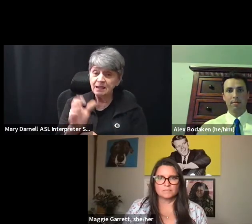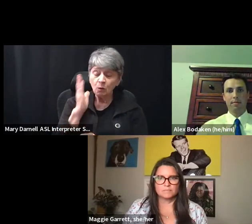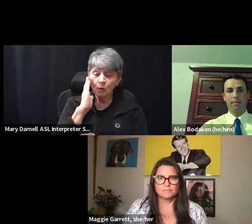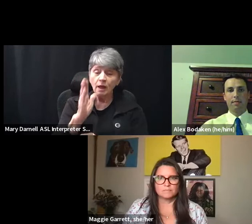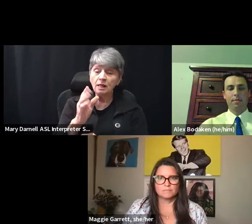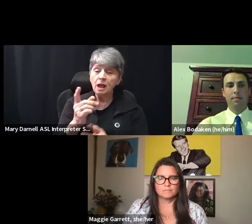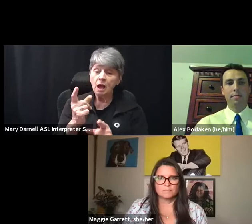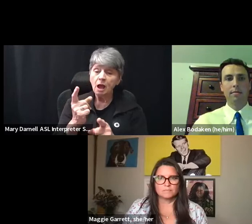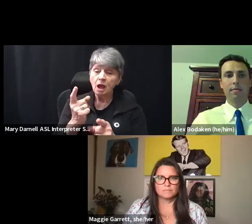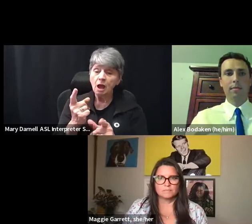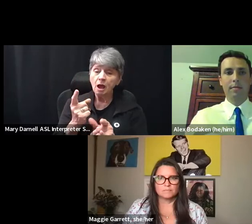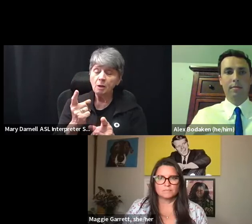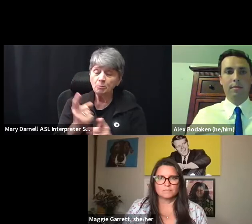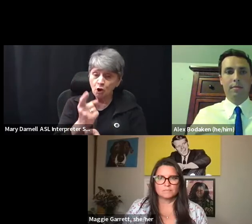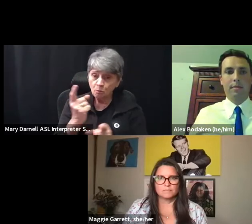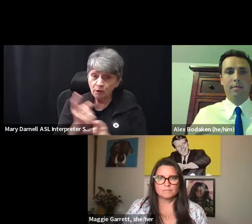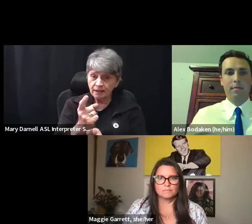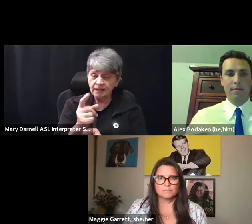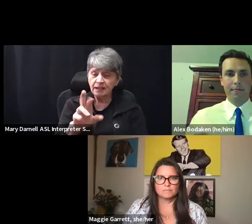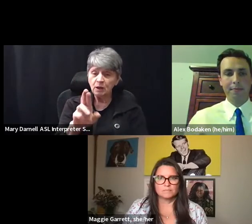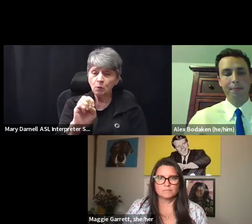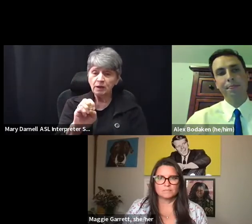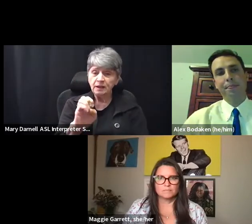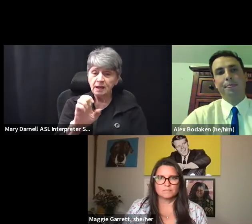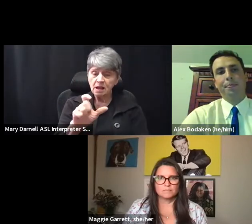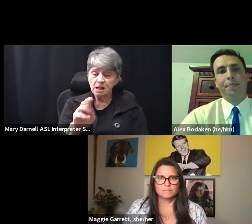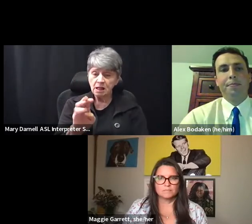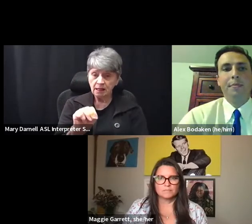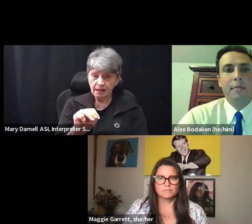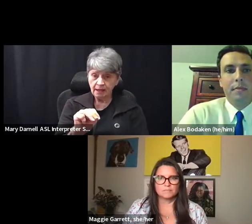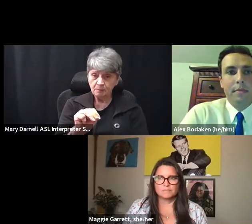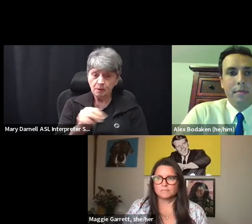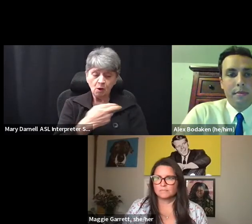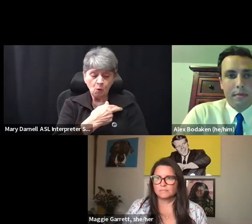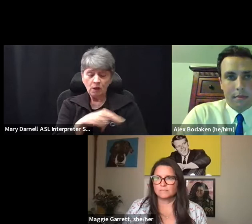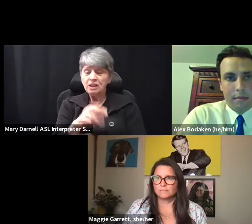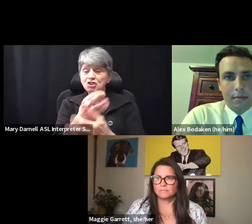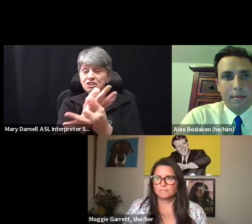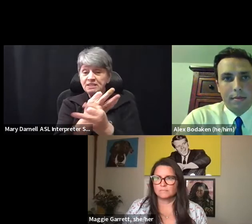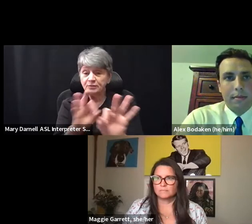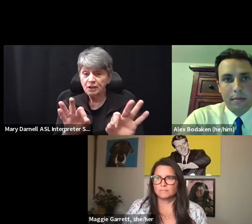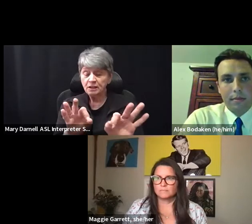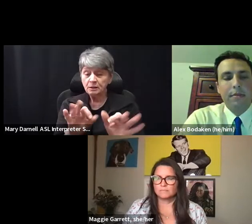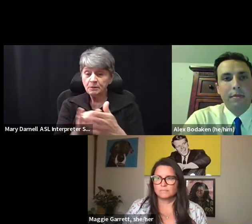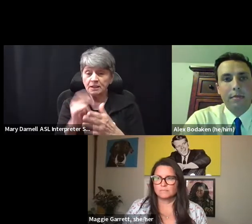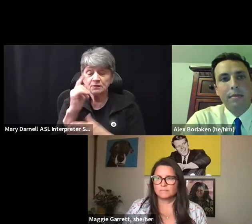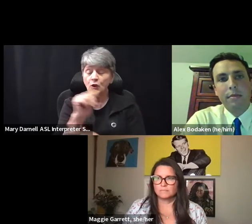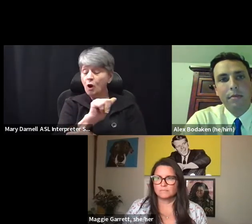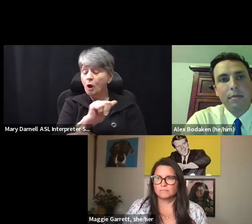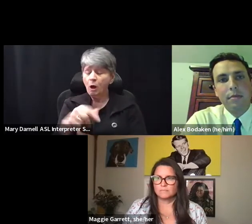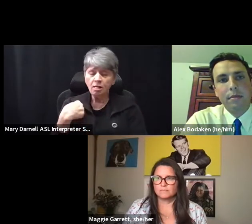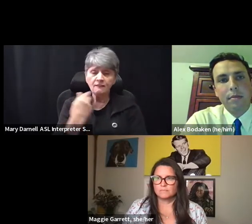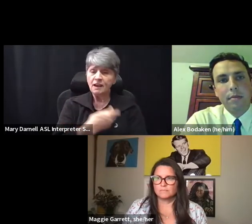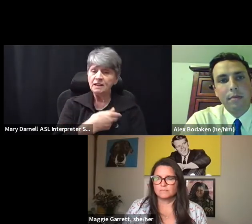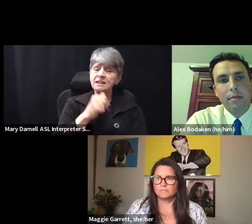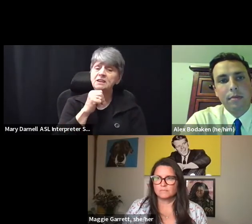appropriately reclaim religious freedom as something that belongs to all of us and not just